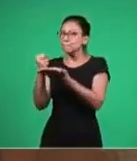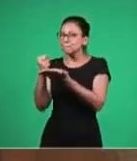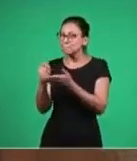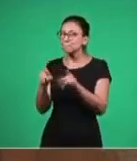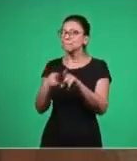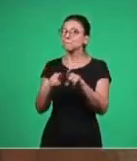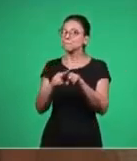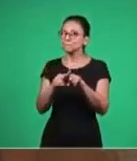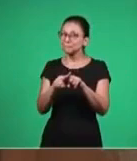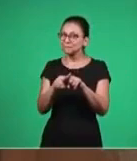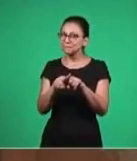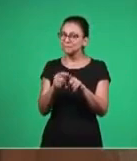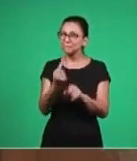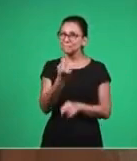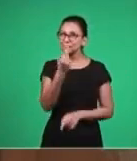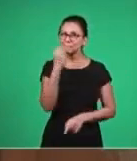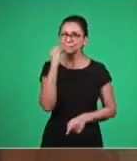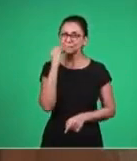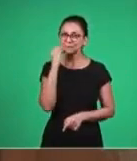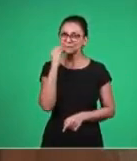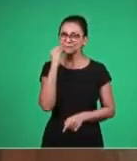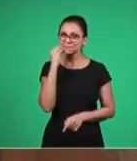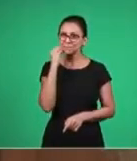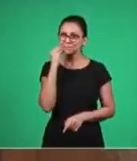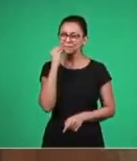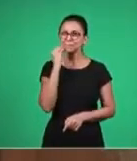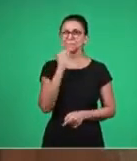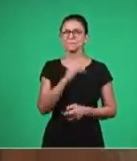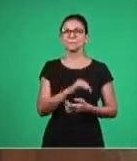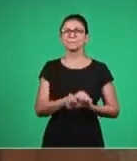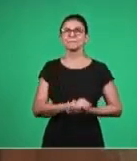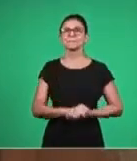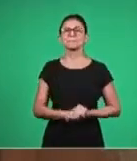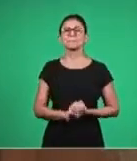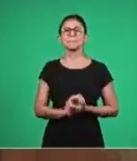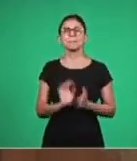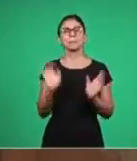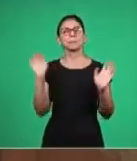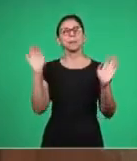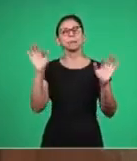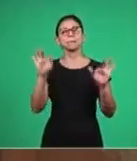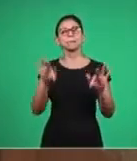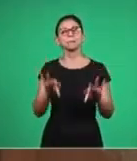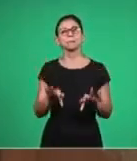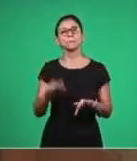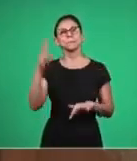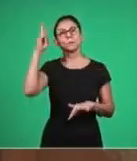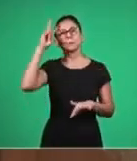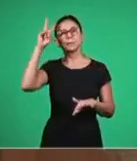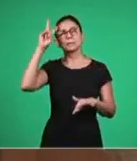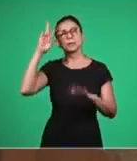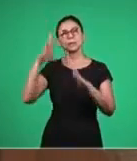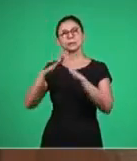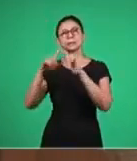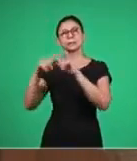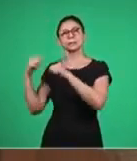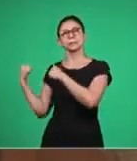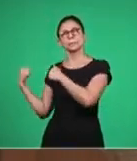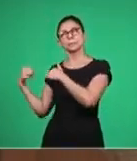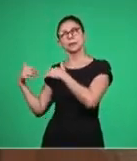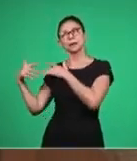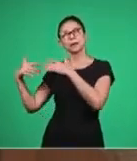over. The rapture will be just like this. It will put an end to a story of the